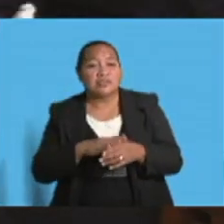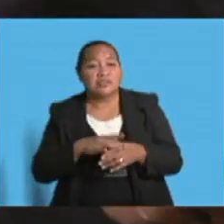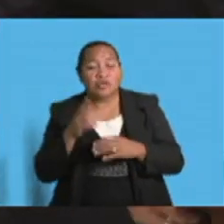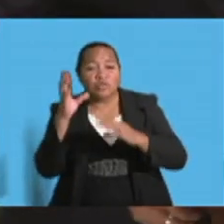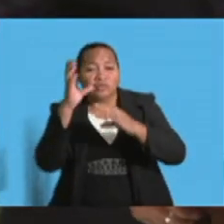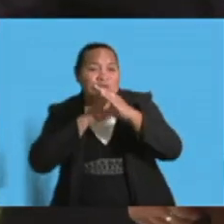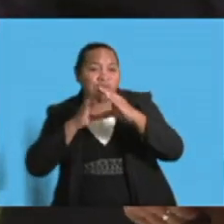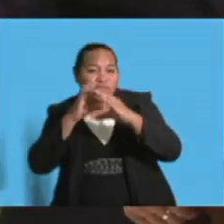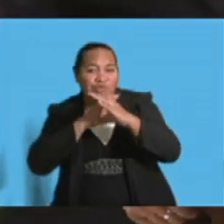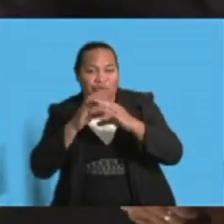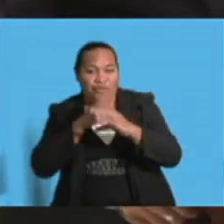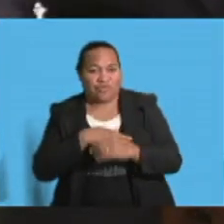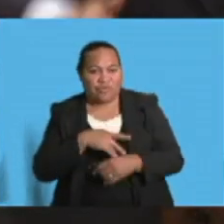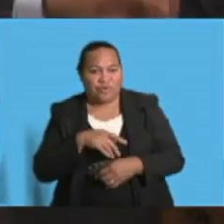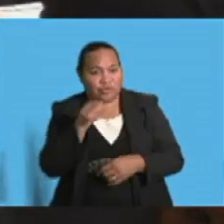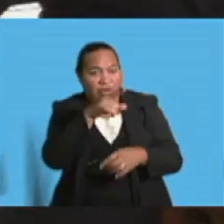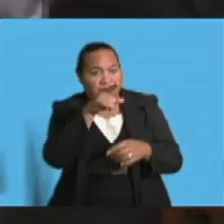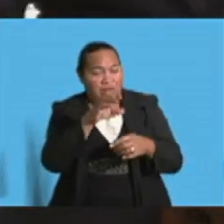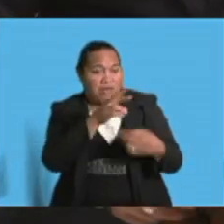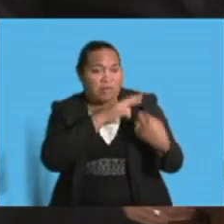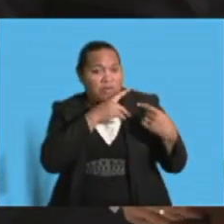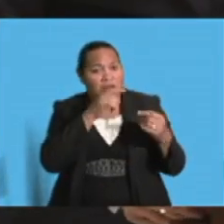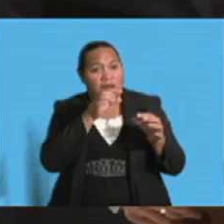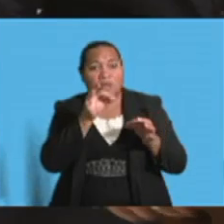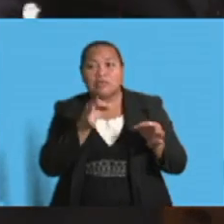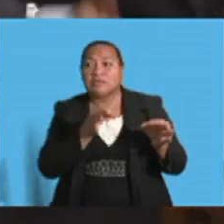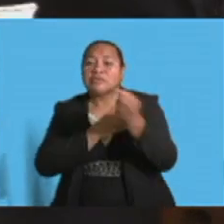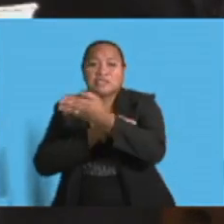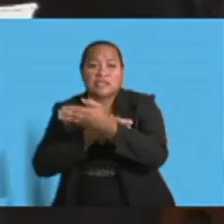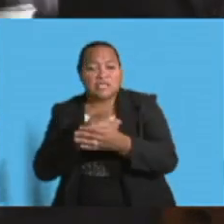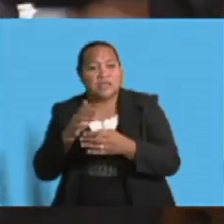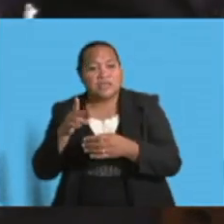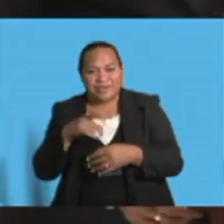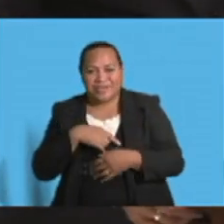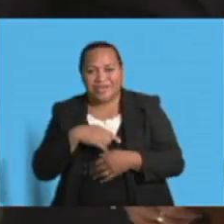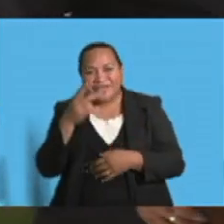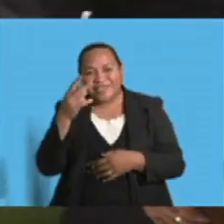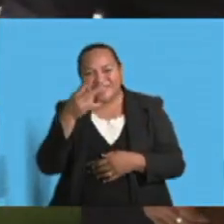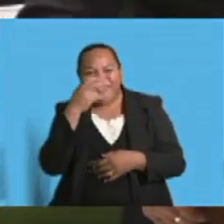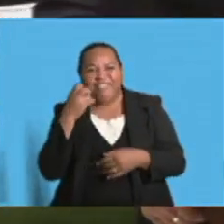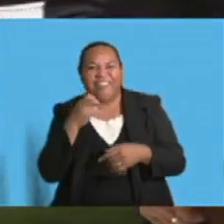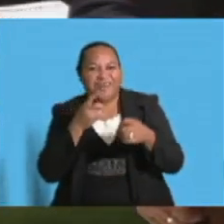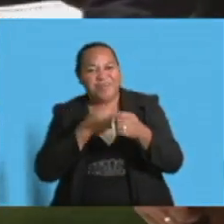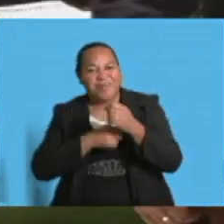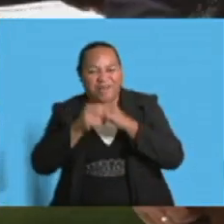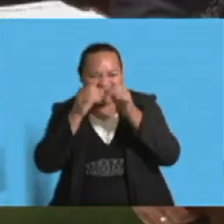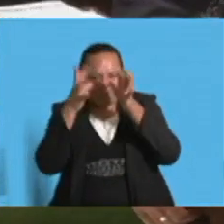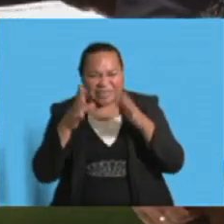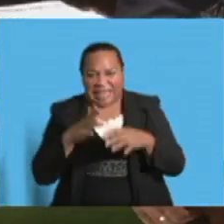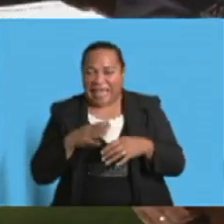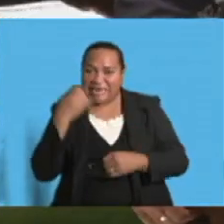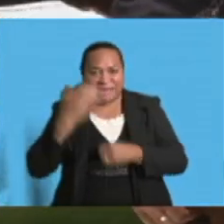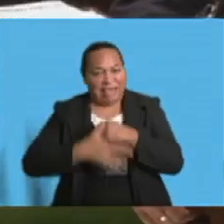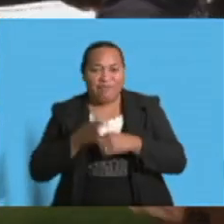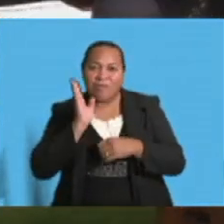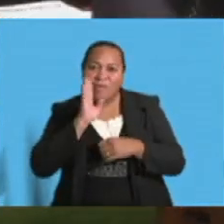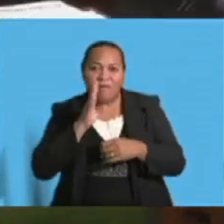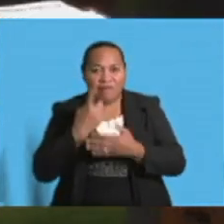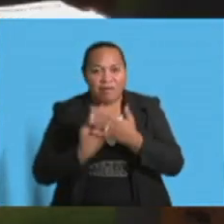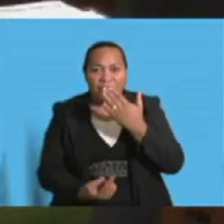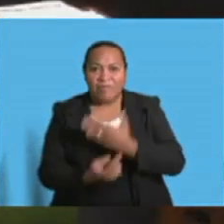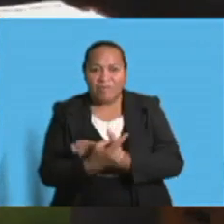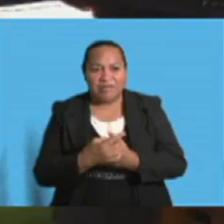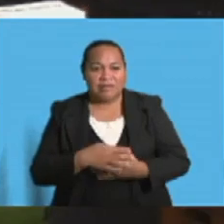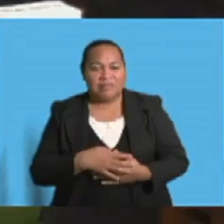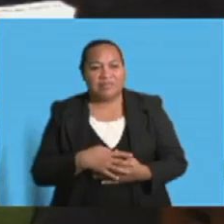video, on YouTube. He did it a couple of days before that. He stole his thunder. Completely unheard of, Madam Speaker. Even when the